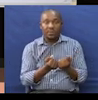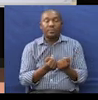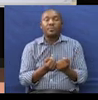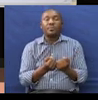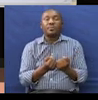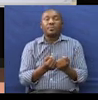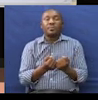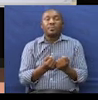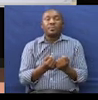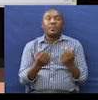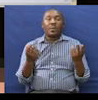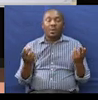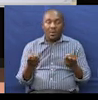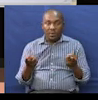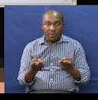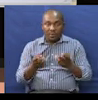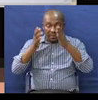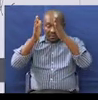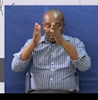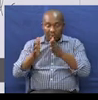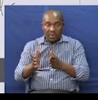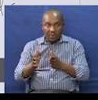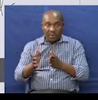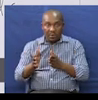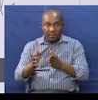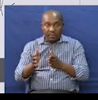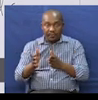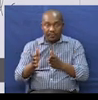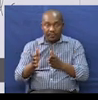Also, human being, in order to survive,